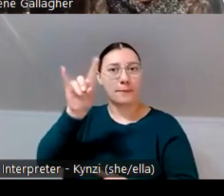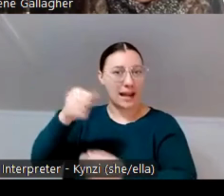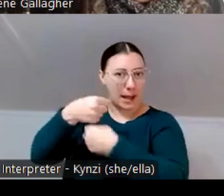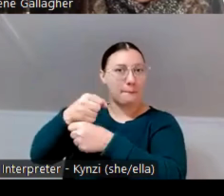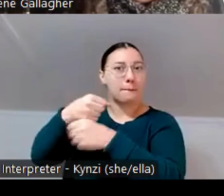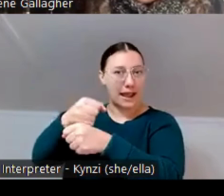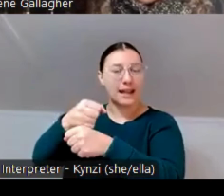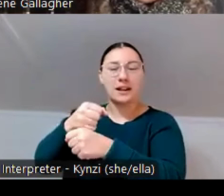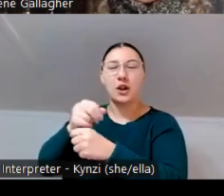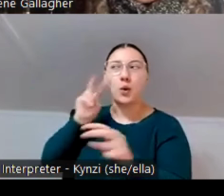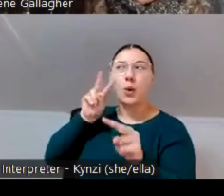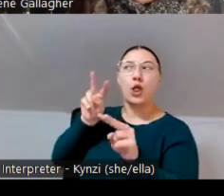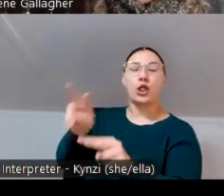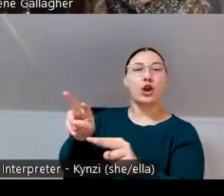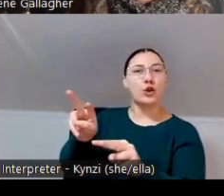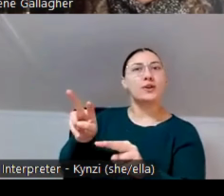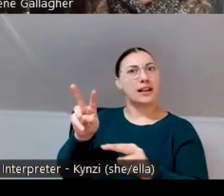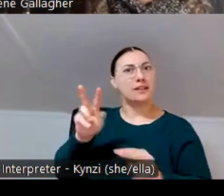look.